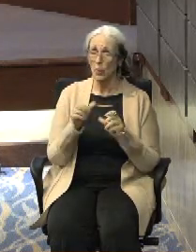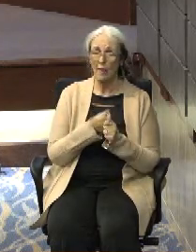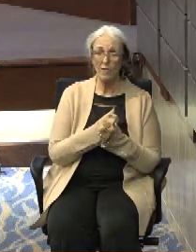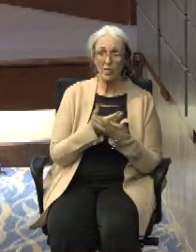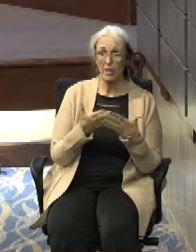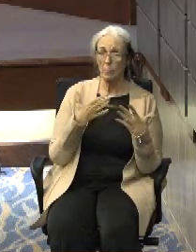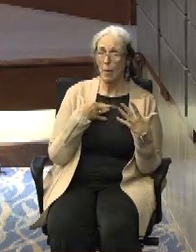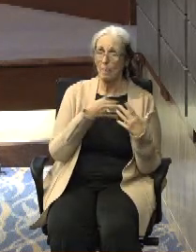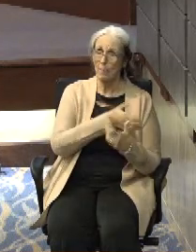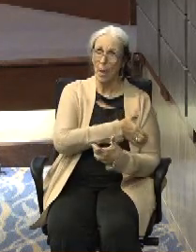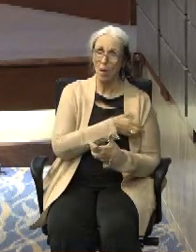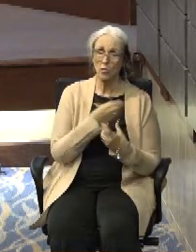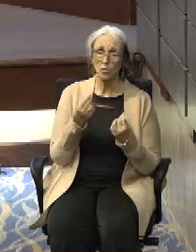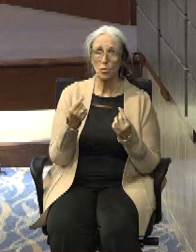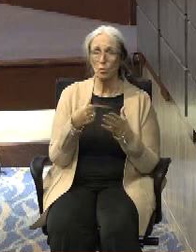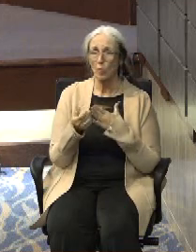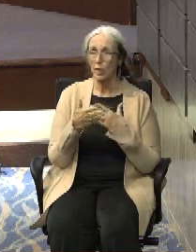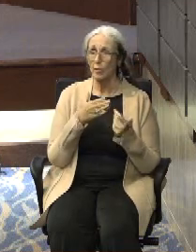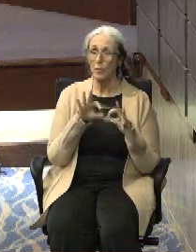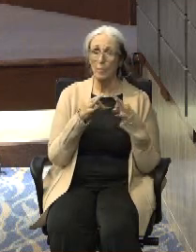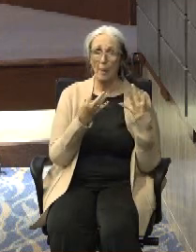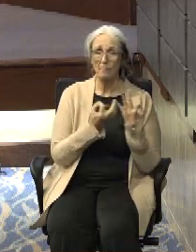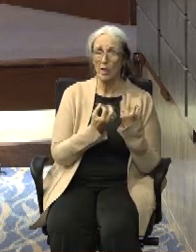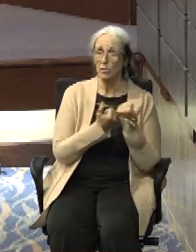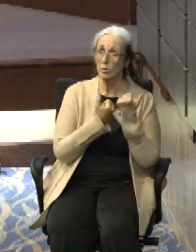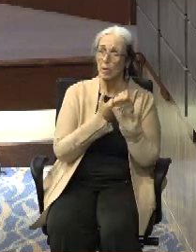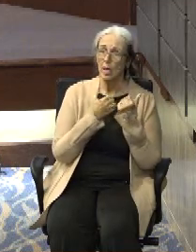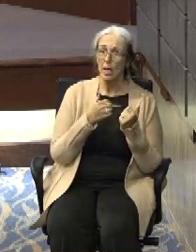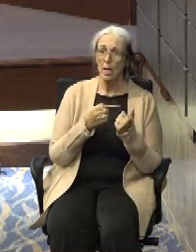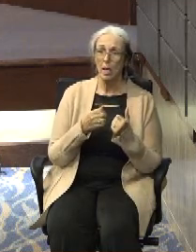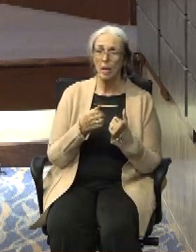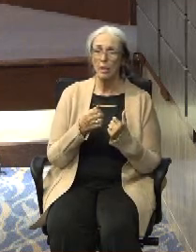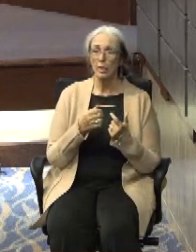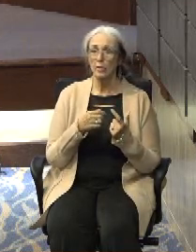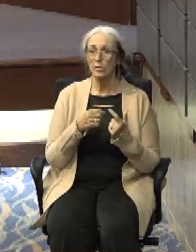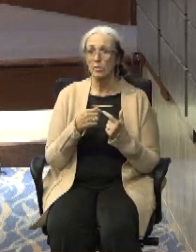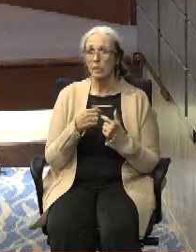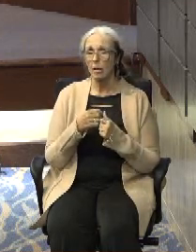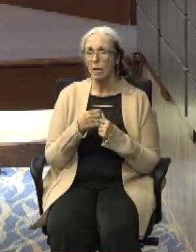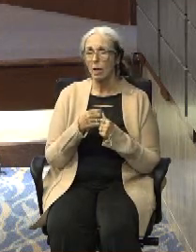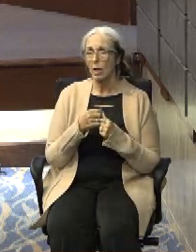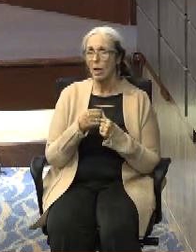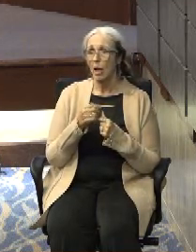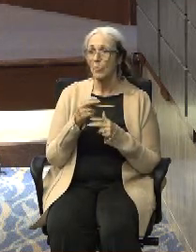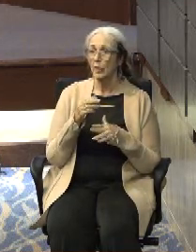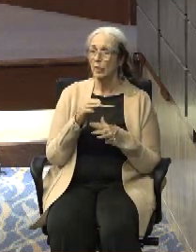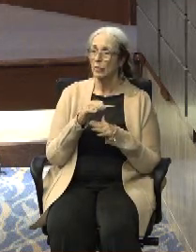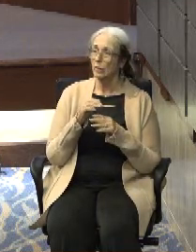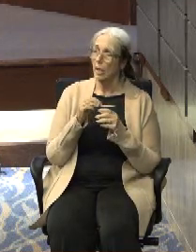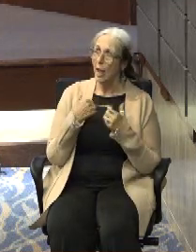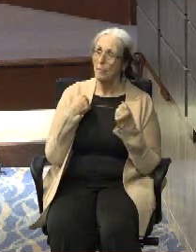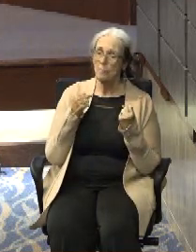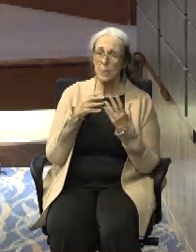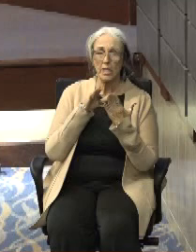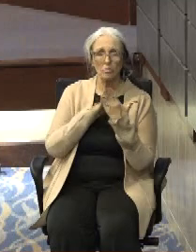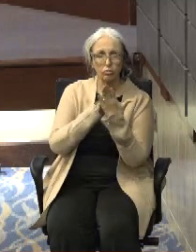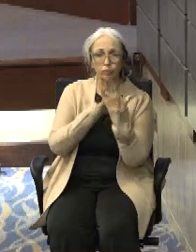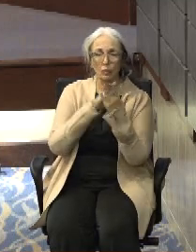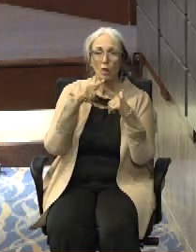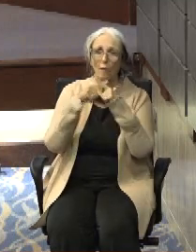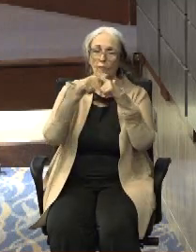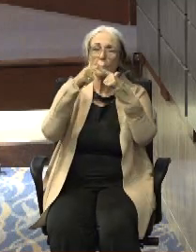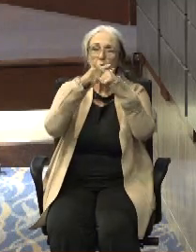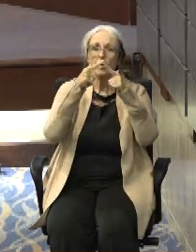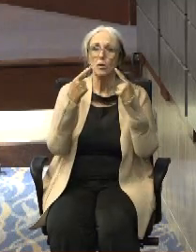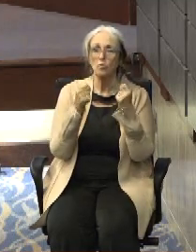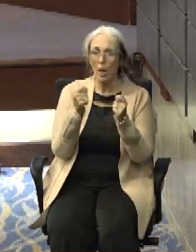ensure the well-being of my canine family member who holds a special place in my heart throughout this challenging journey. I've encountered numerous obstacles while trying to